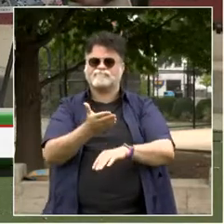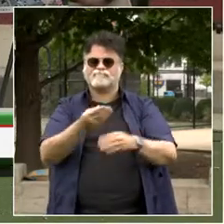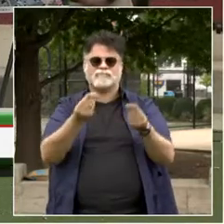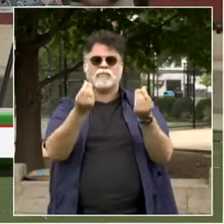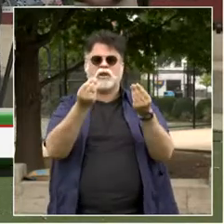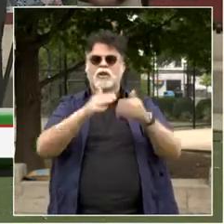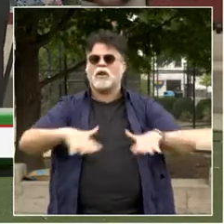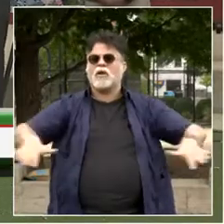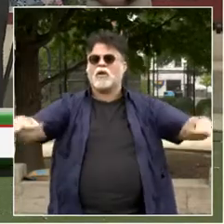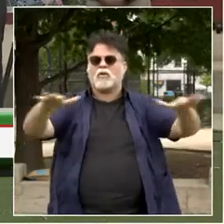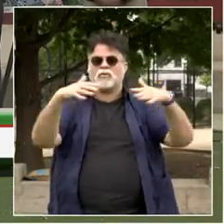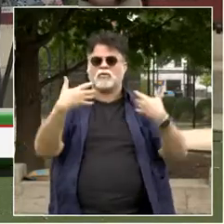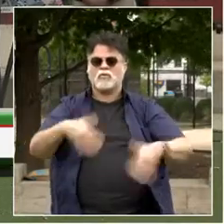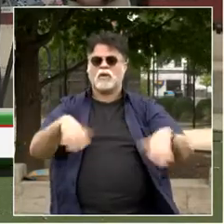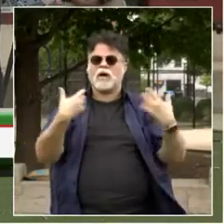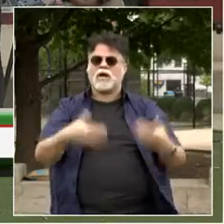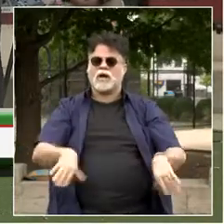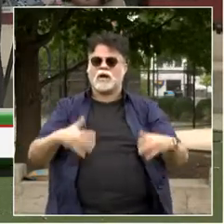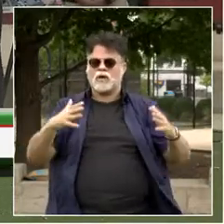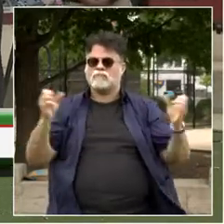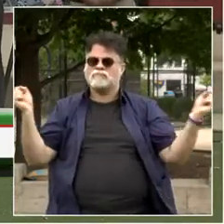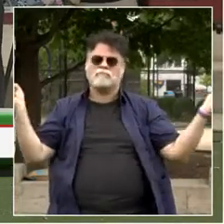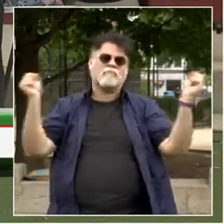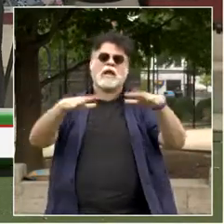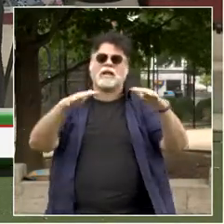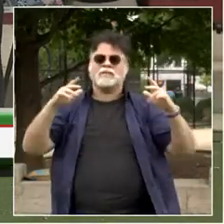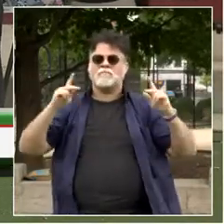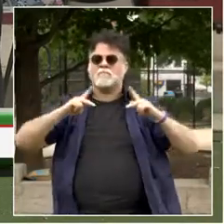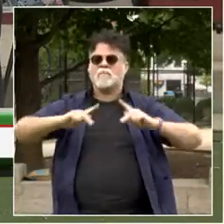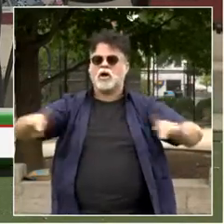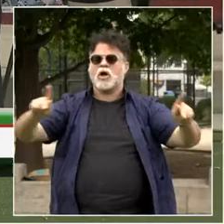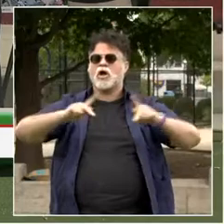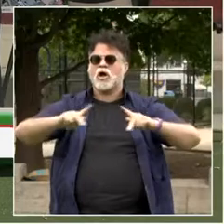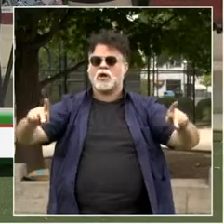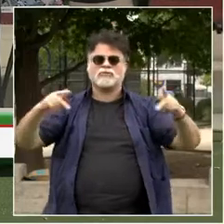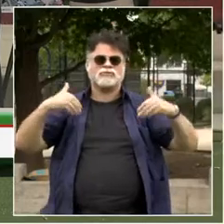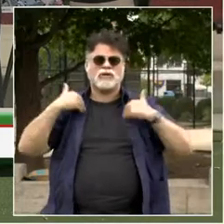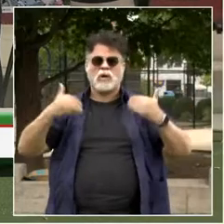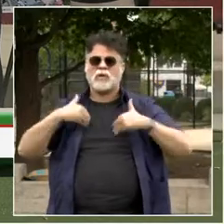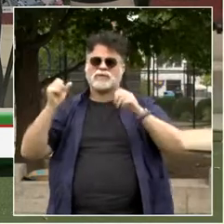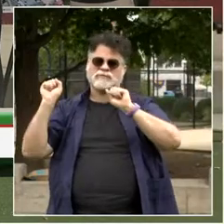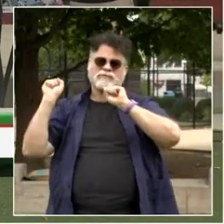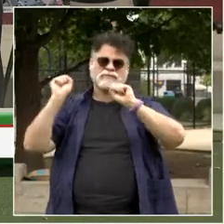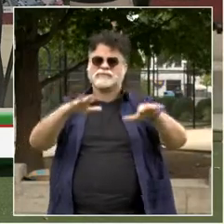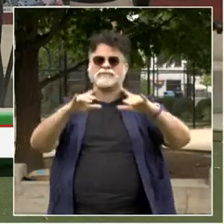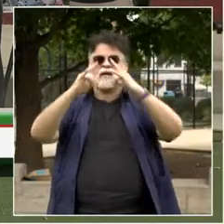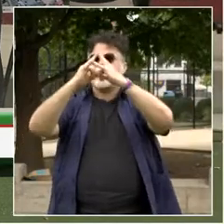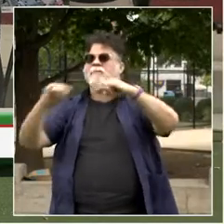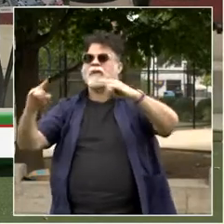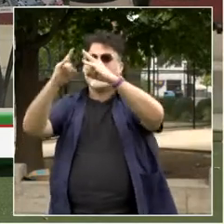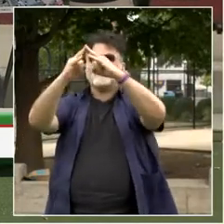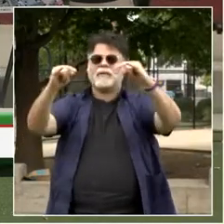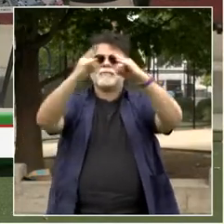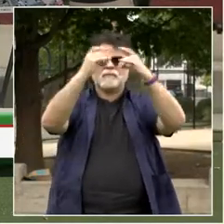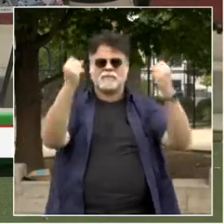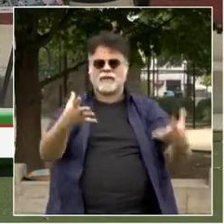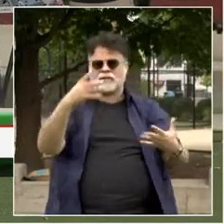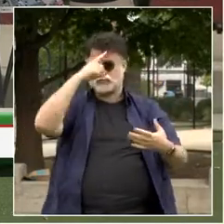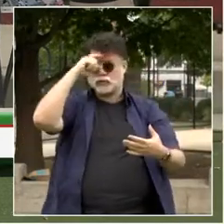of young people going to camp this summer. So I am just really proud of the work that you